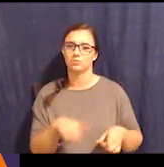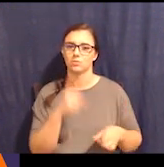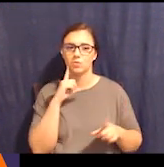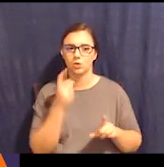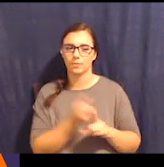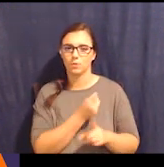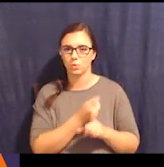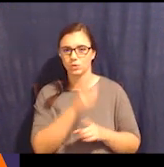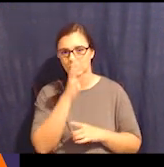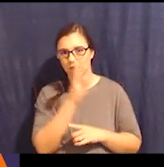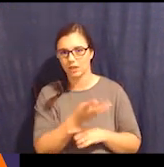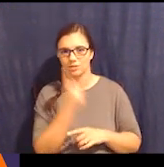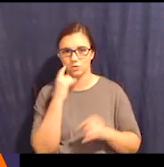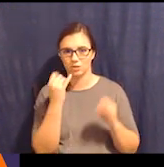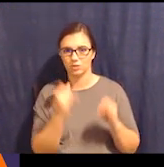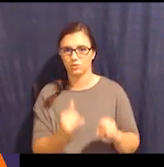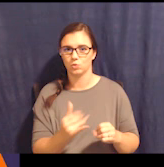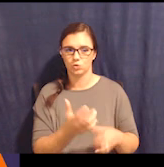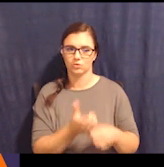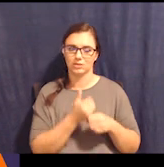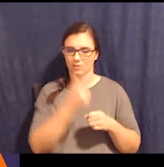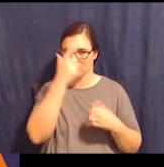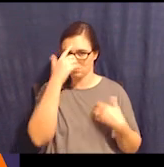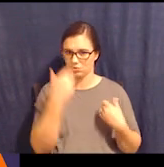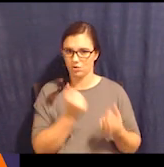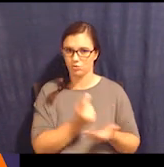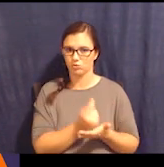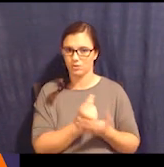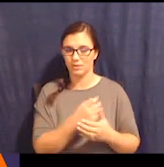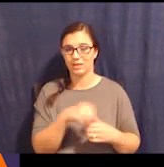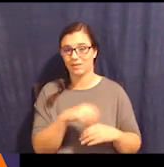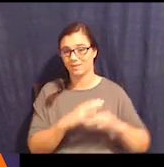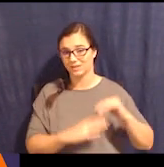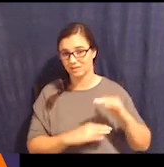in a facility, please contact us to make a request for